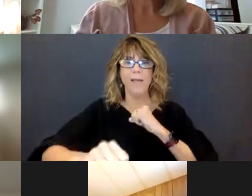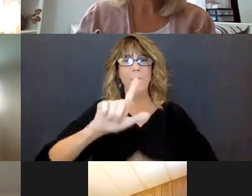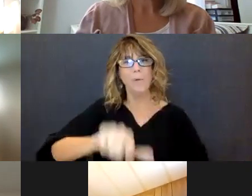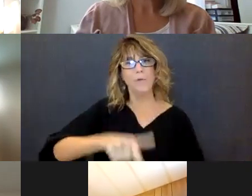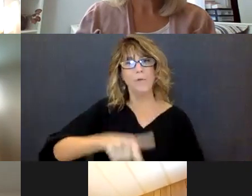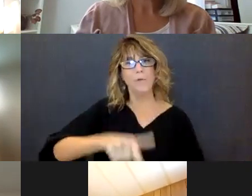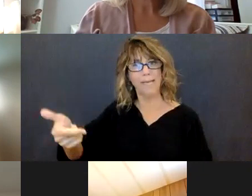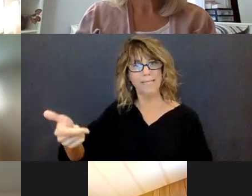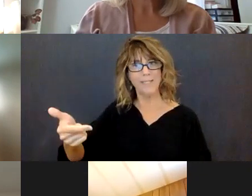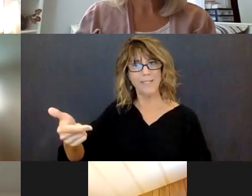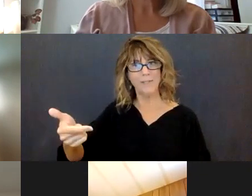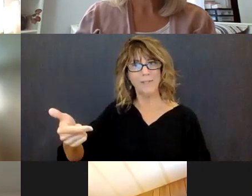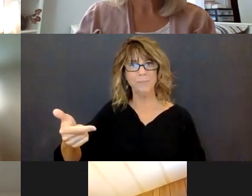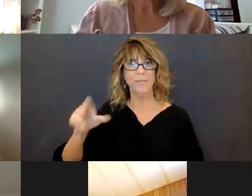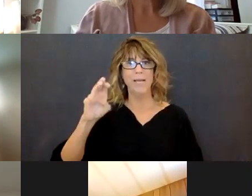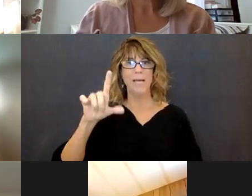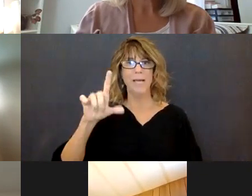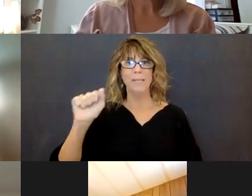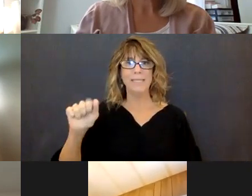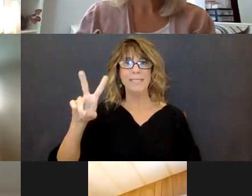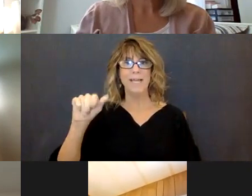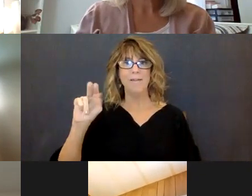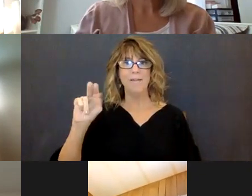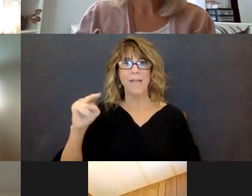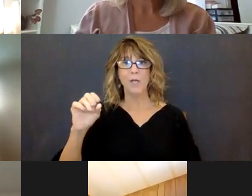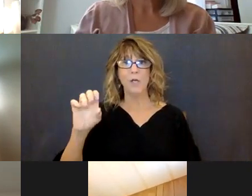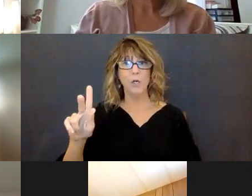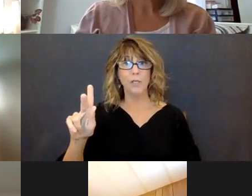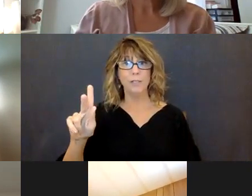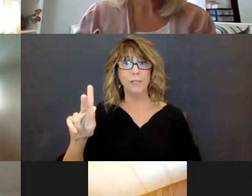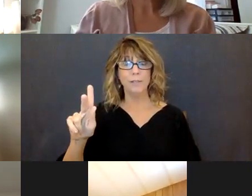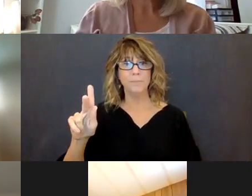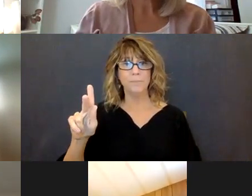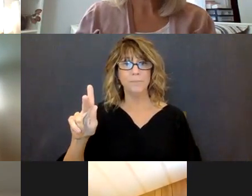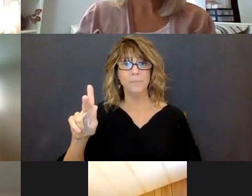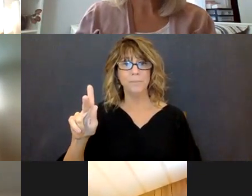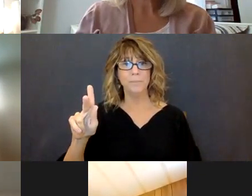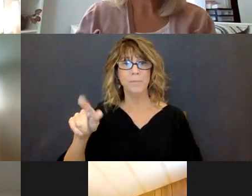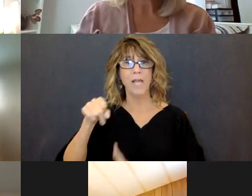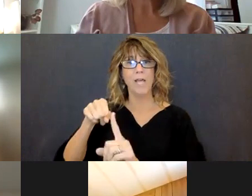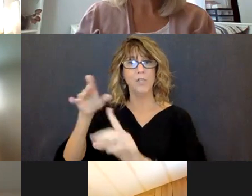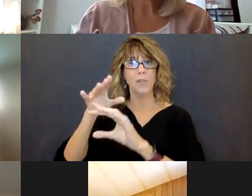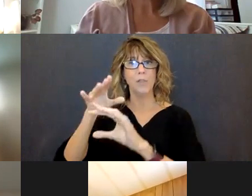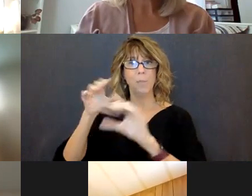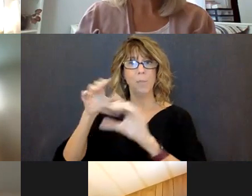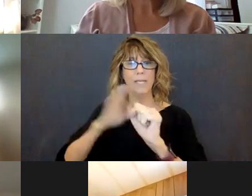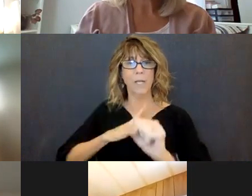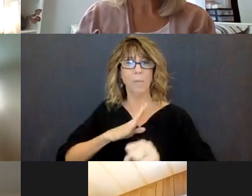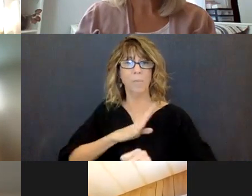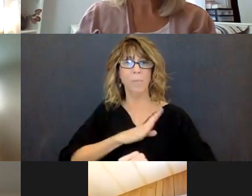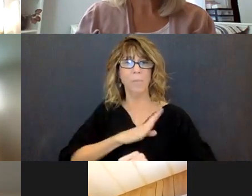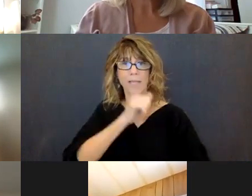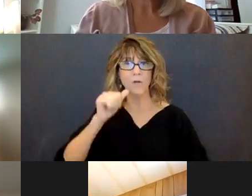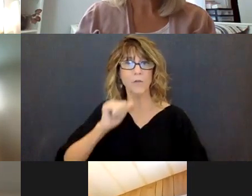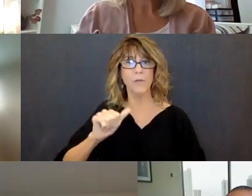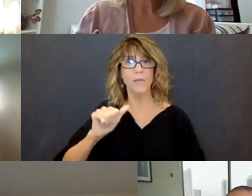to Melissa Van Hook, who is the president of board of the Arizona